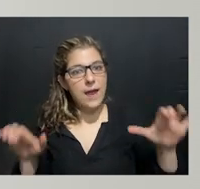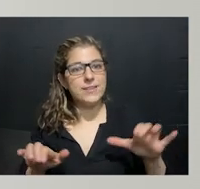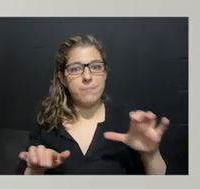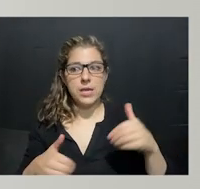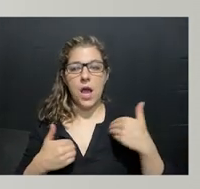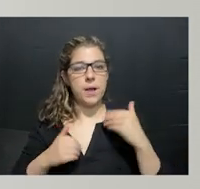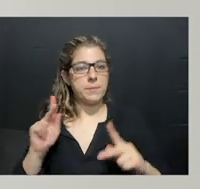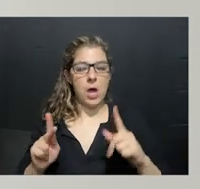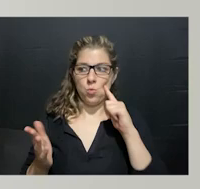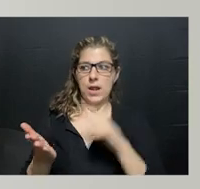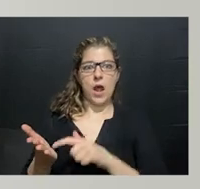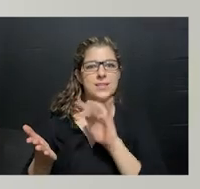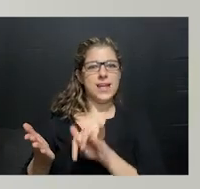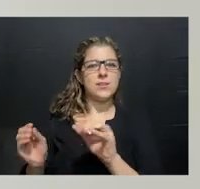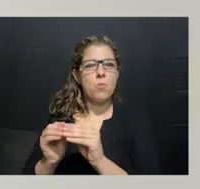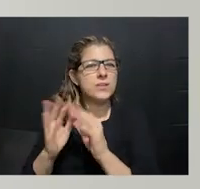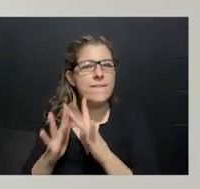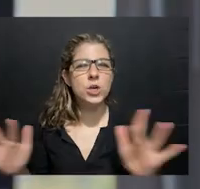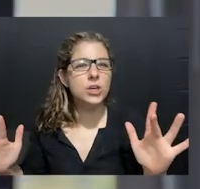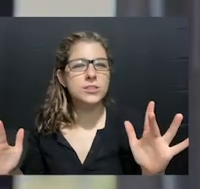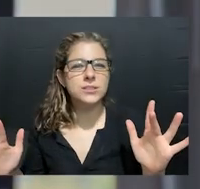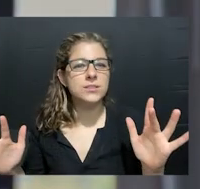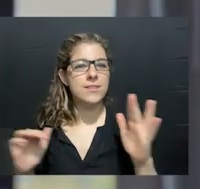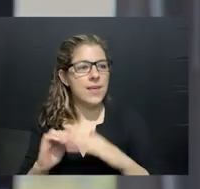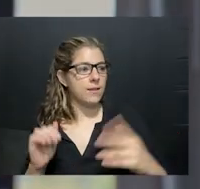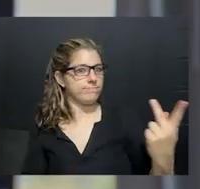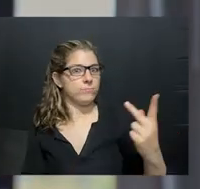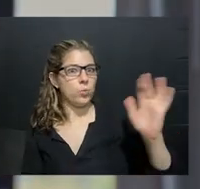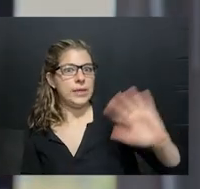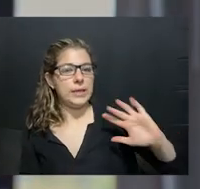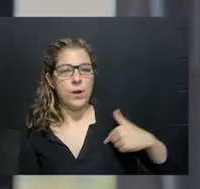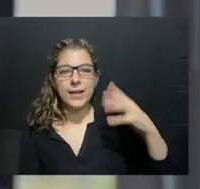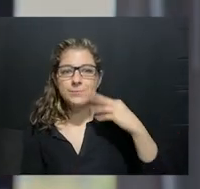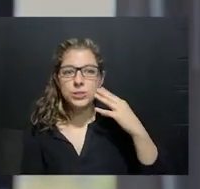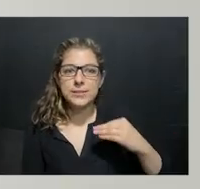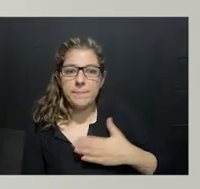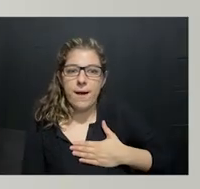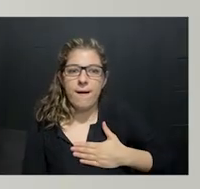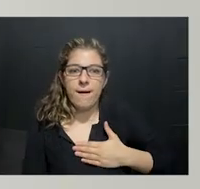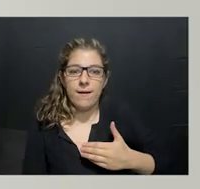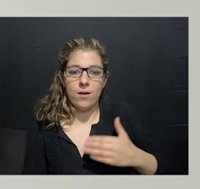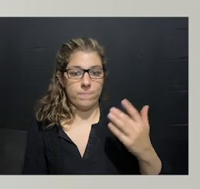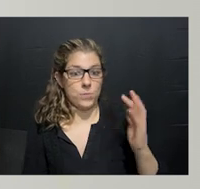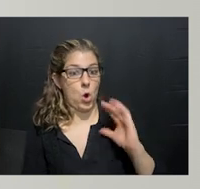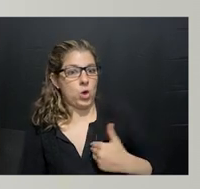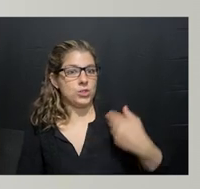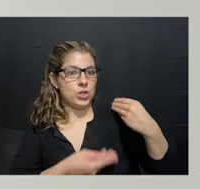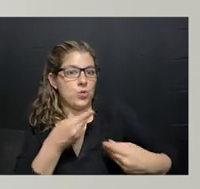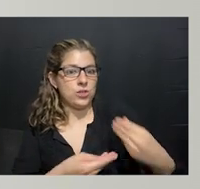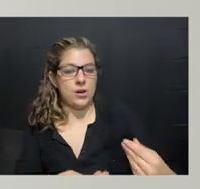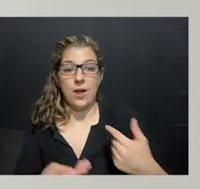I recognize that that advocacy is so much more diverse than what I experienced in our generation,